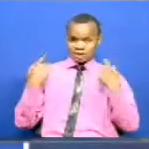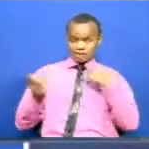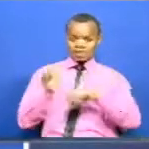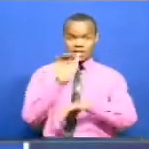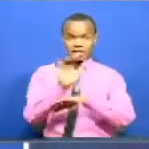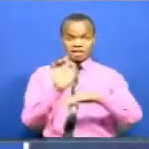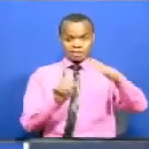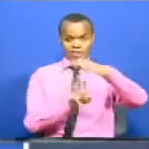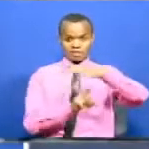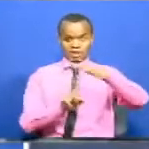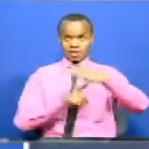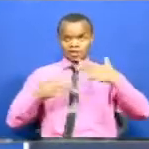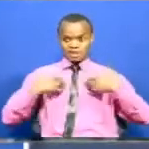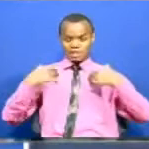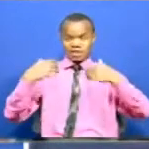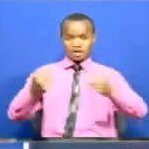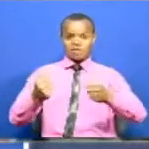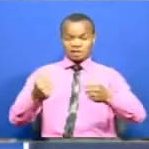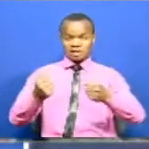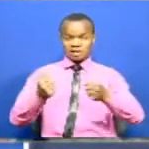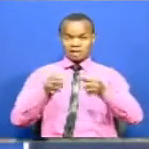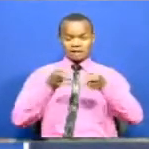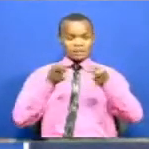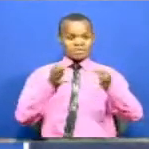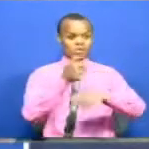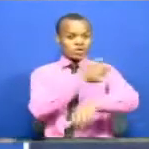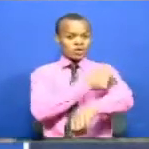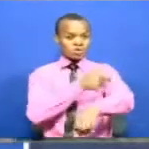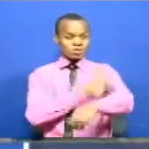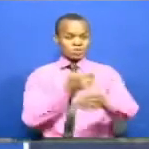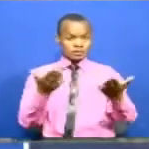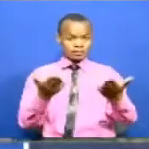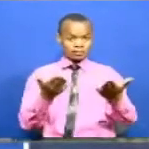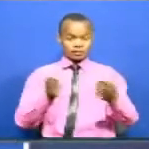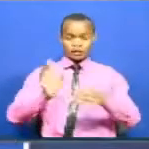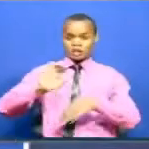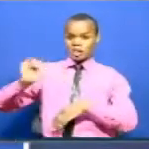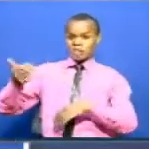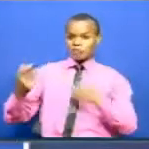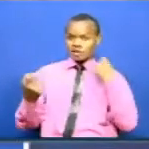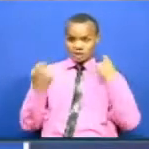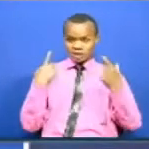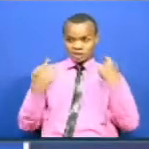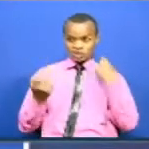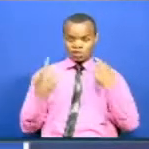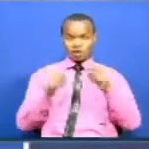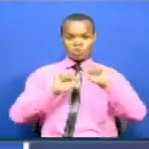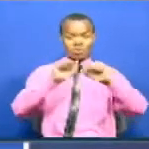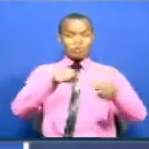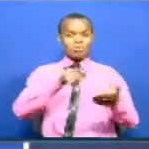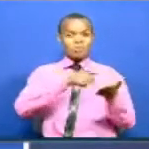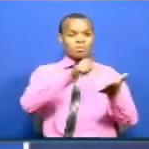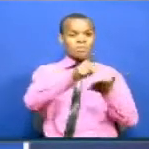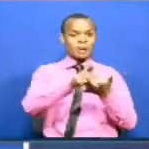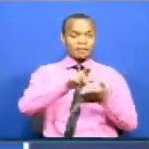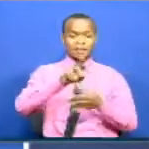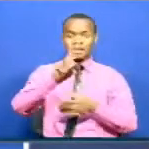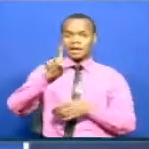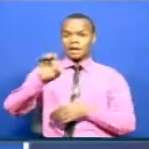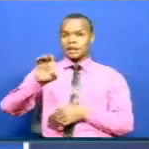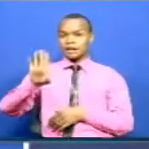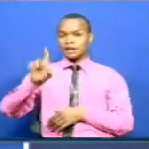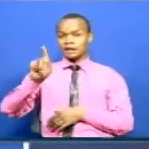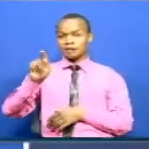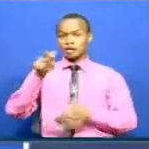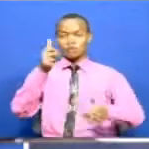afya kuipa ruzuku kwa masharti ya hospitali ya matibabu maalum ya kaunti ya Kericho ili kulipa deni ambalo limefikia